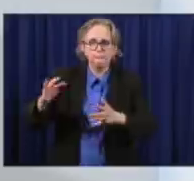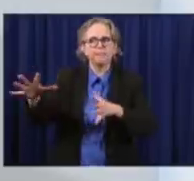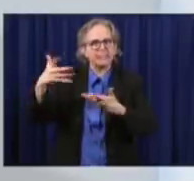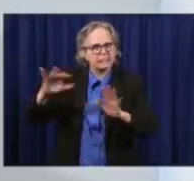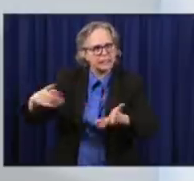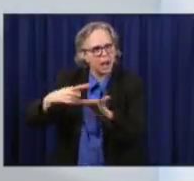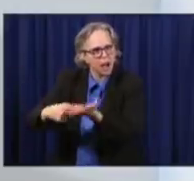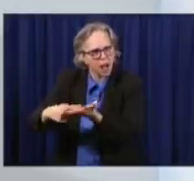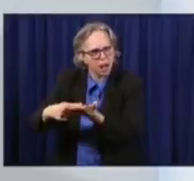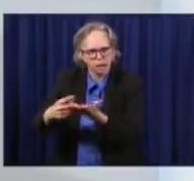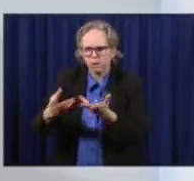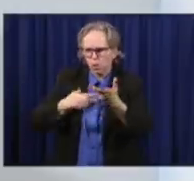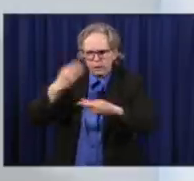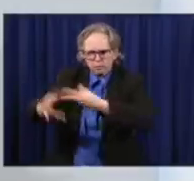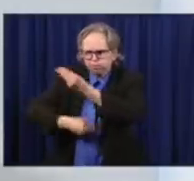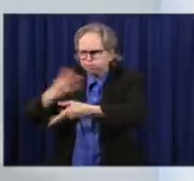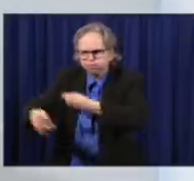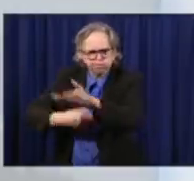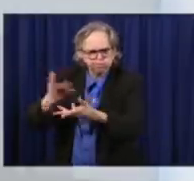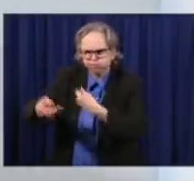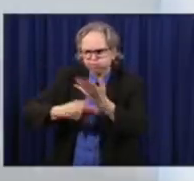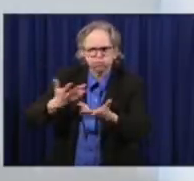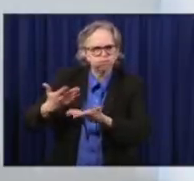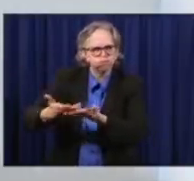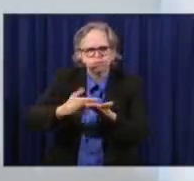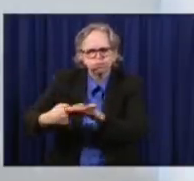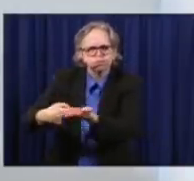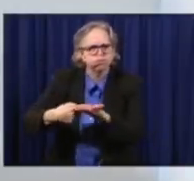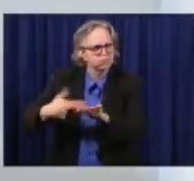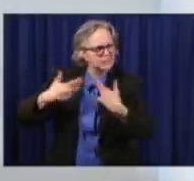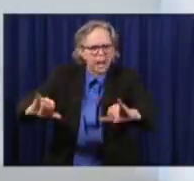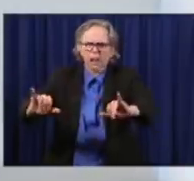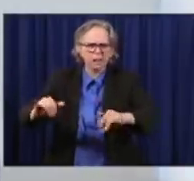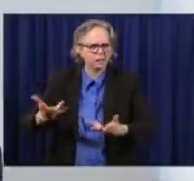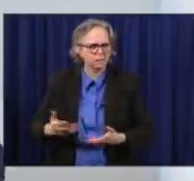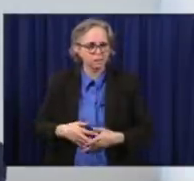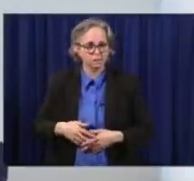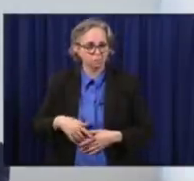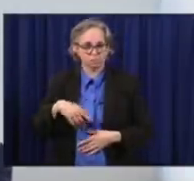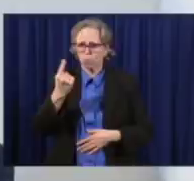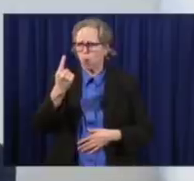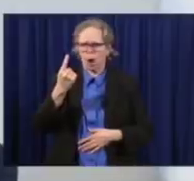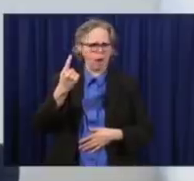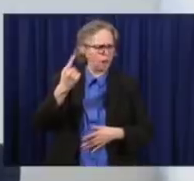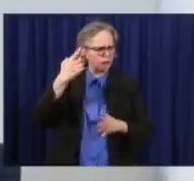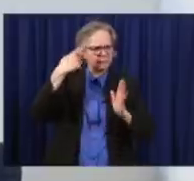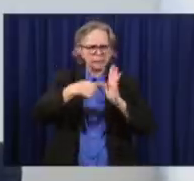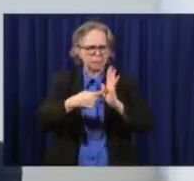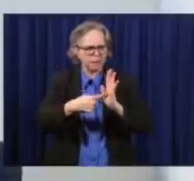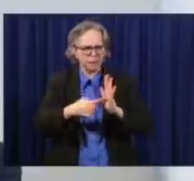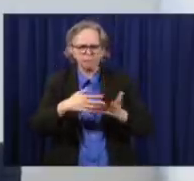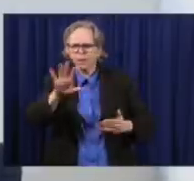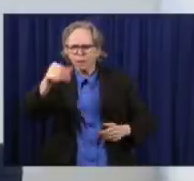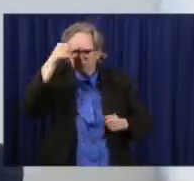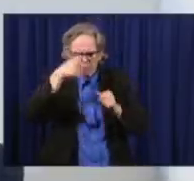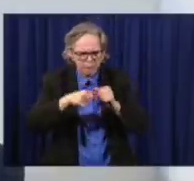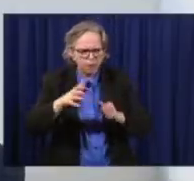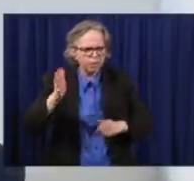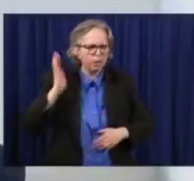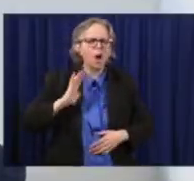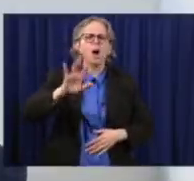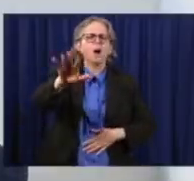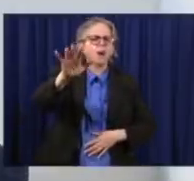of numerous things. You know, one of the things that I recall, Governor, was when we put in